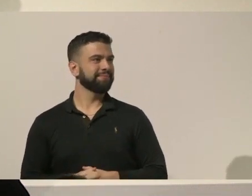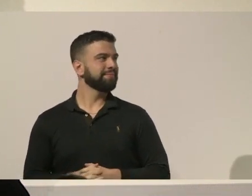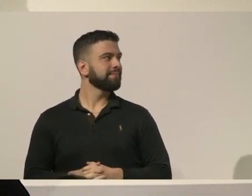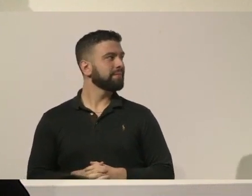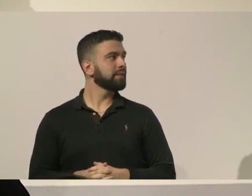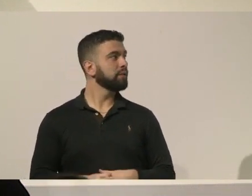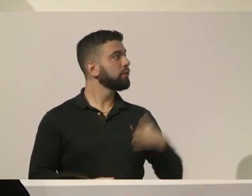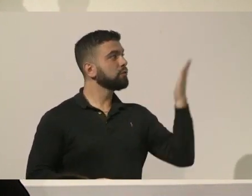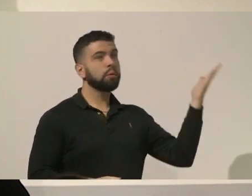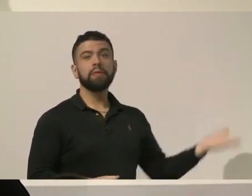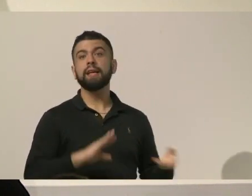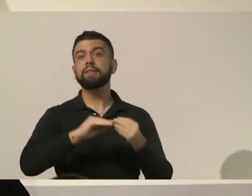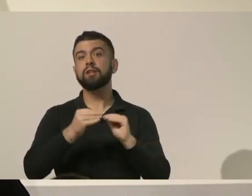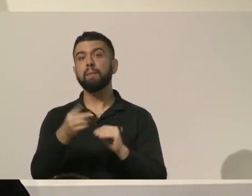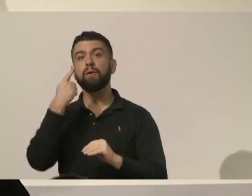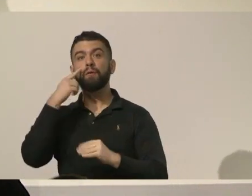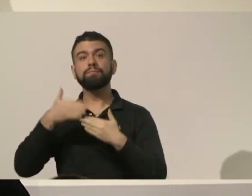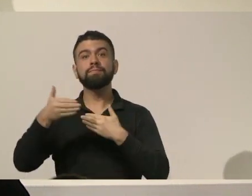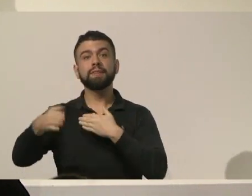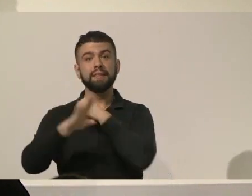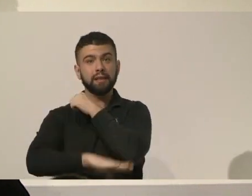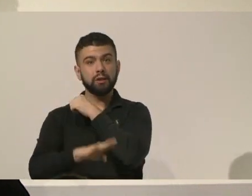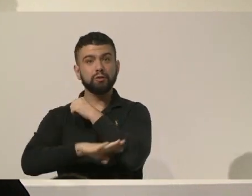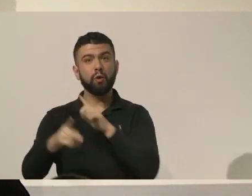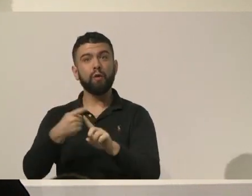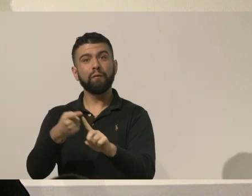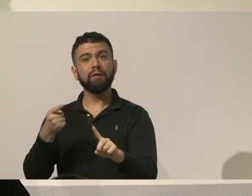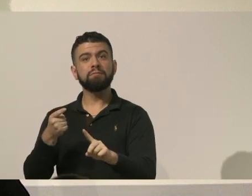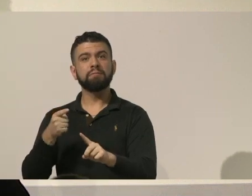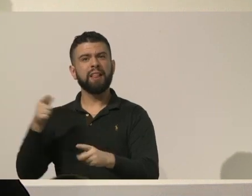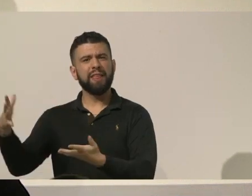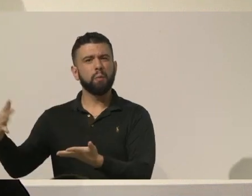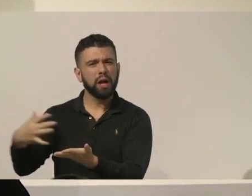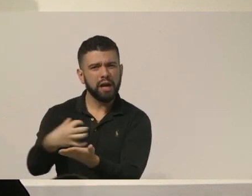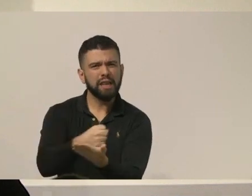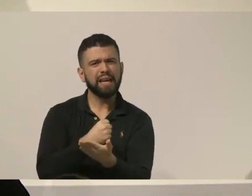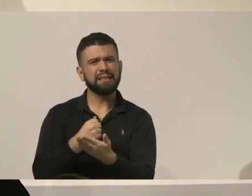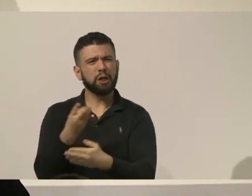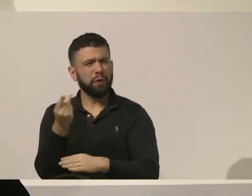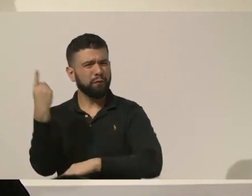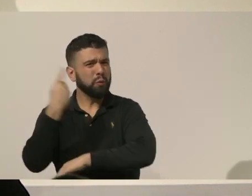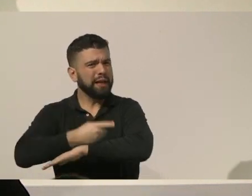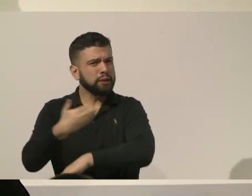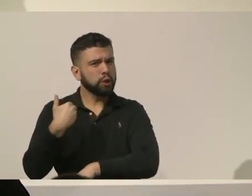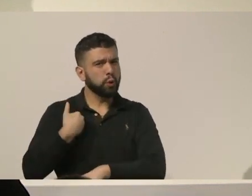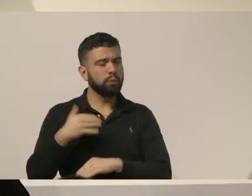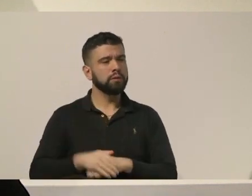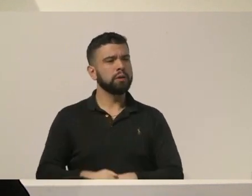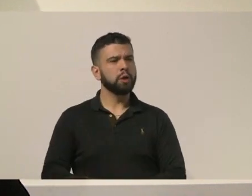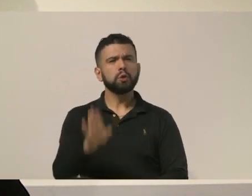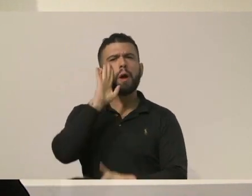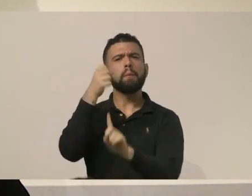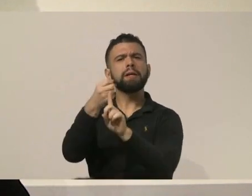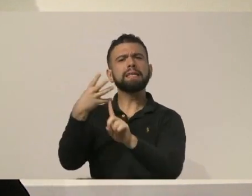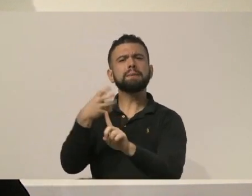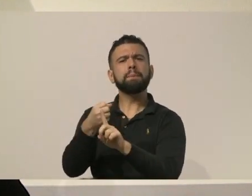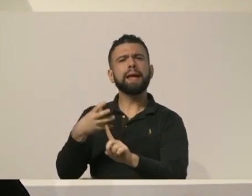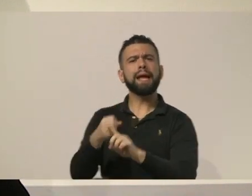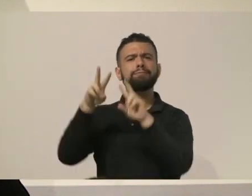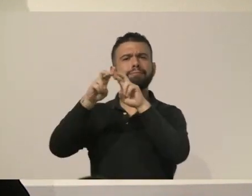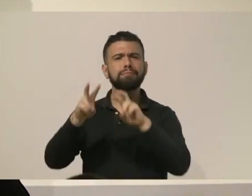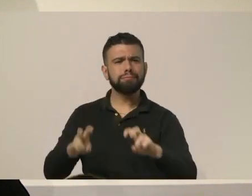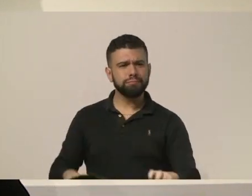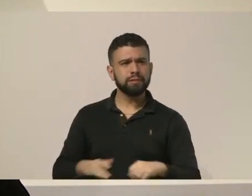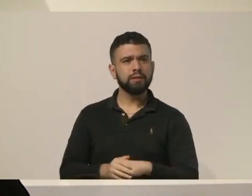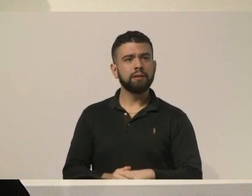these are our numbers for this fall as of just a few days ago. And I wanted to share some of this breakdown here just so you can get a sense of not just